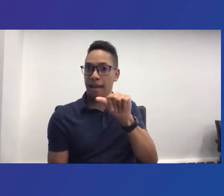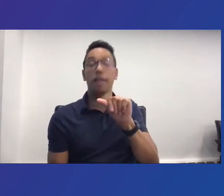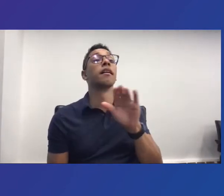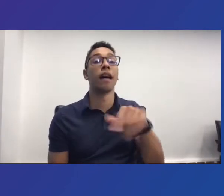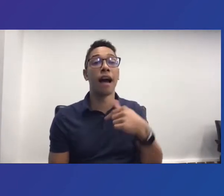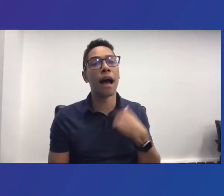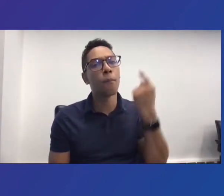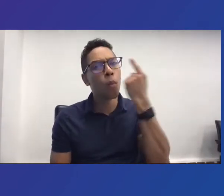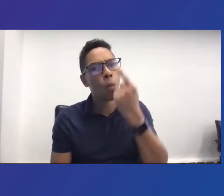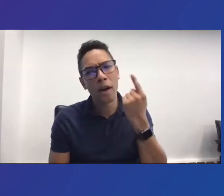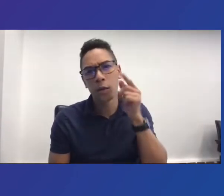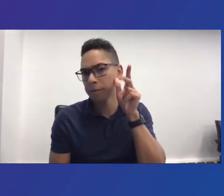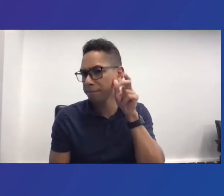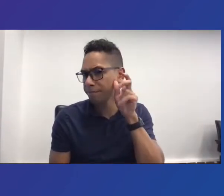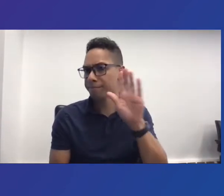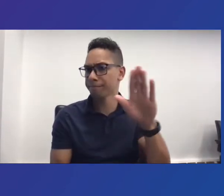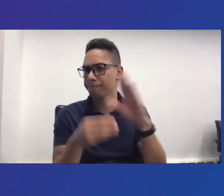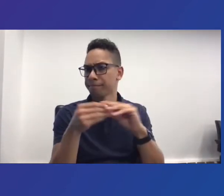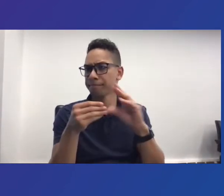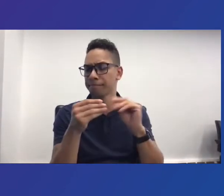wondering, hearing you talking,